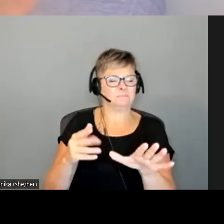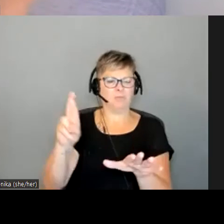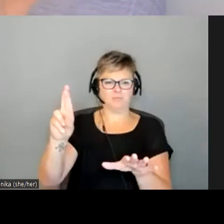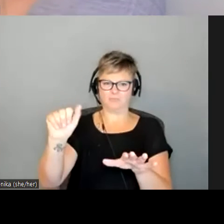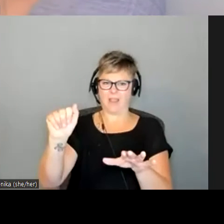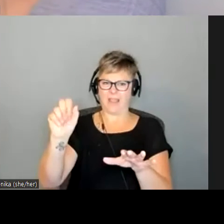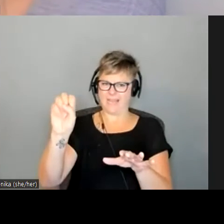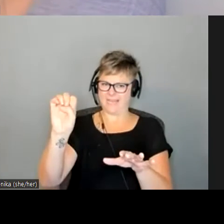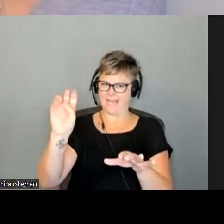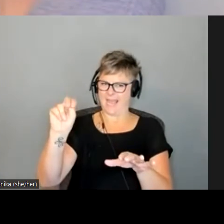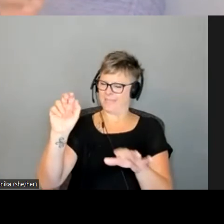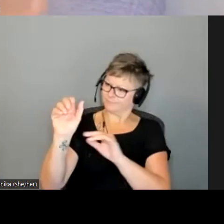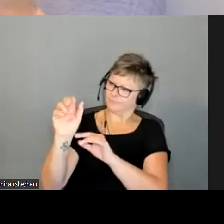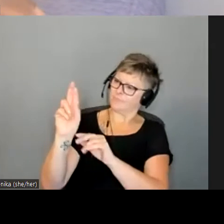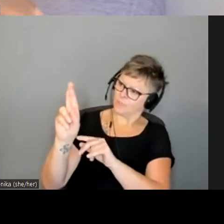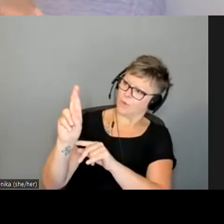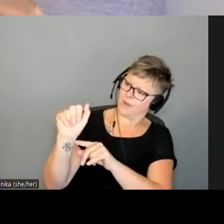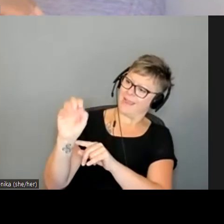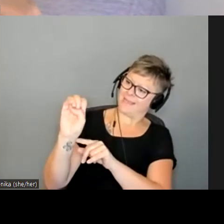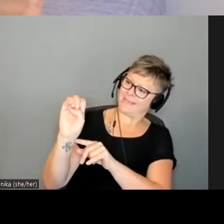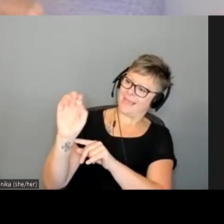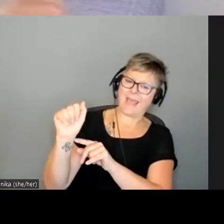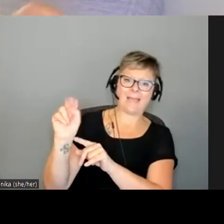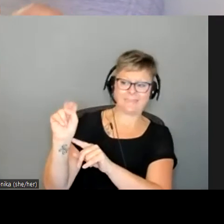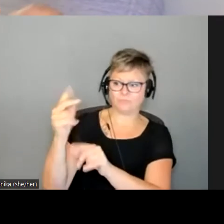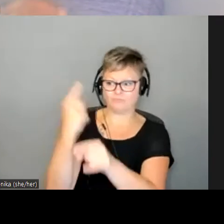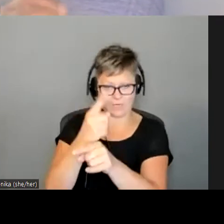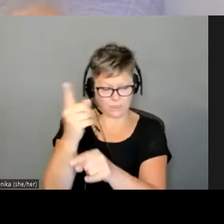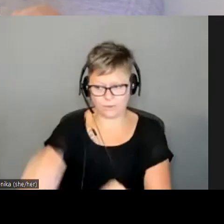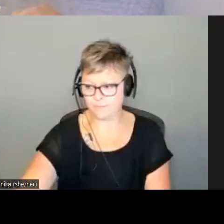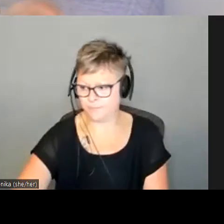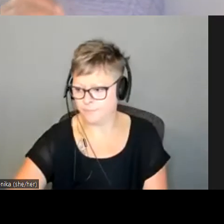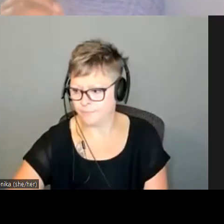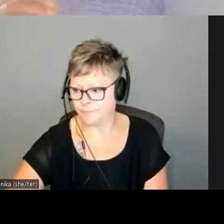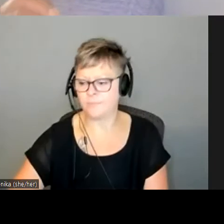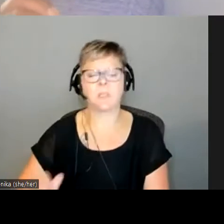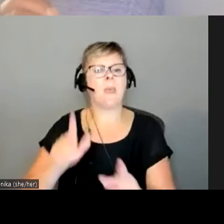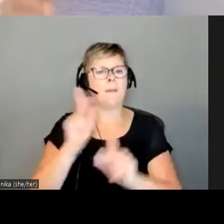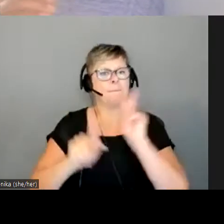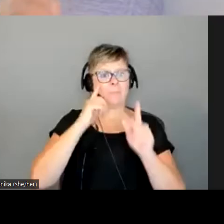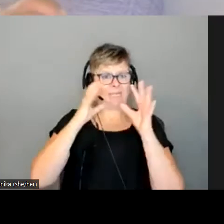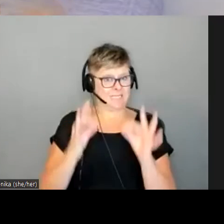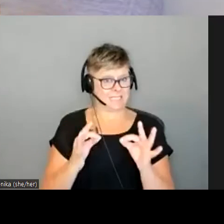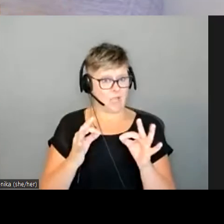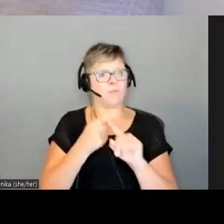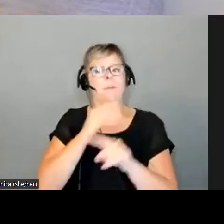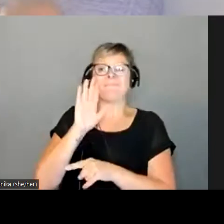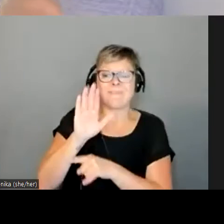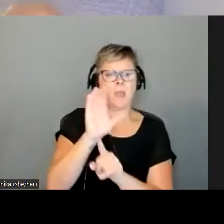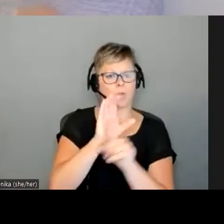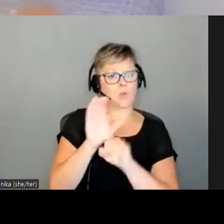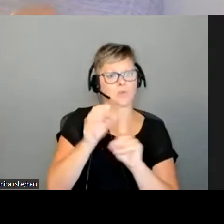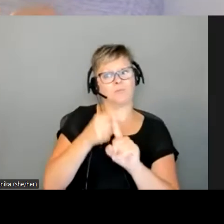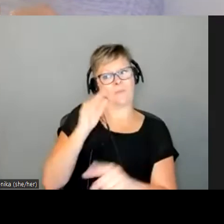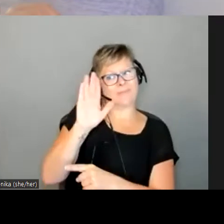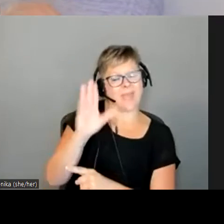that people make decisions, based on culture, based on what they've experienced, and you